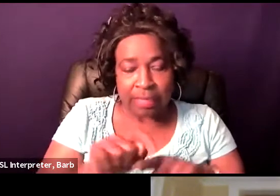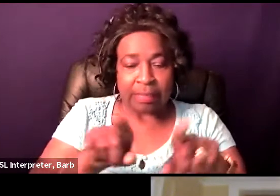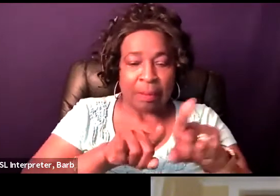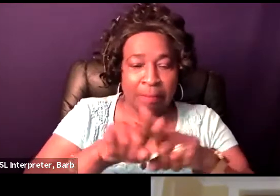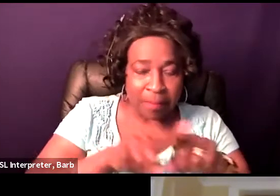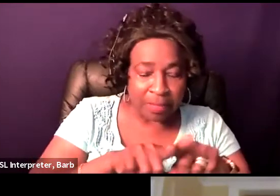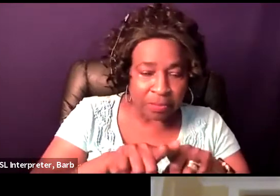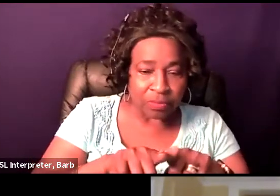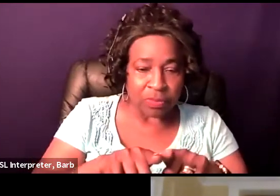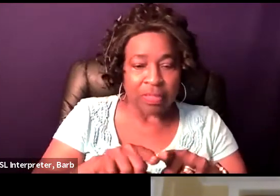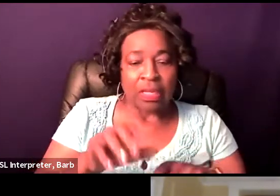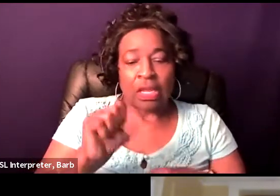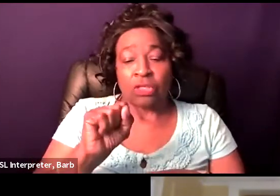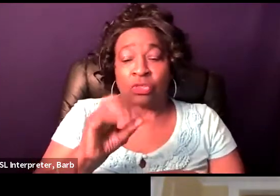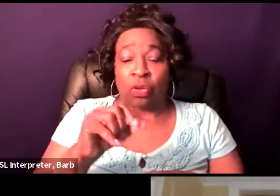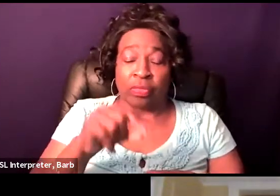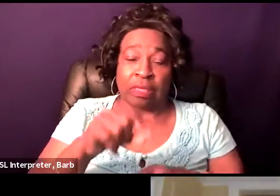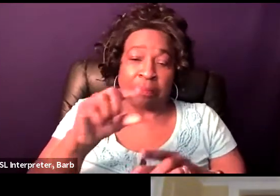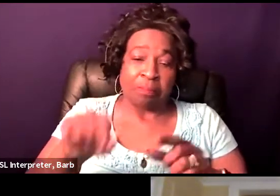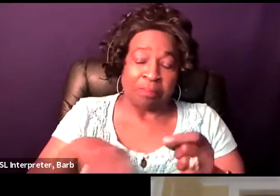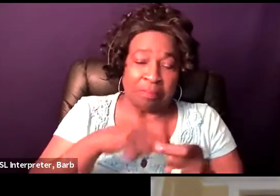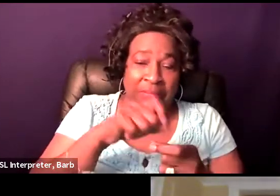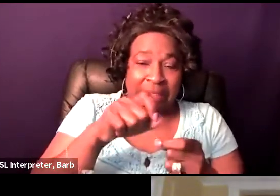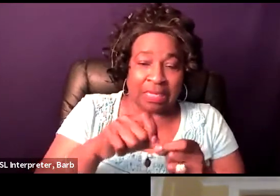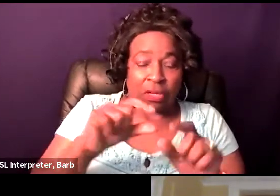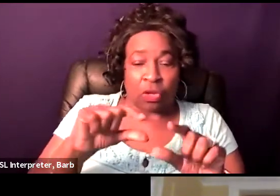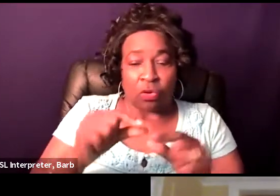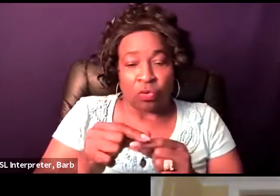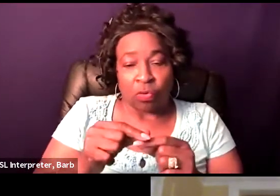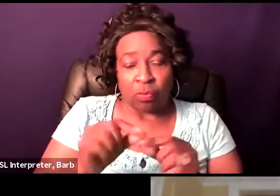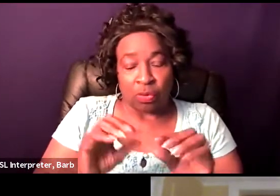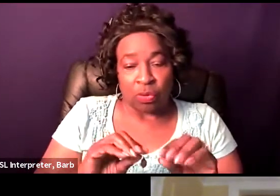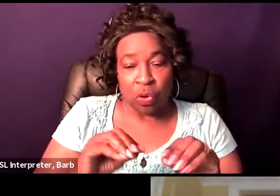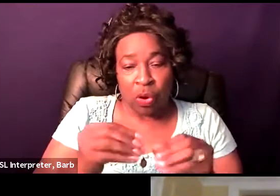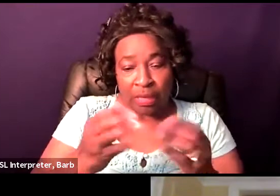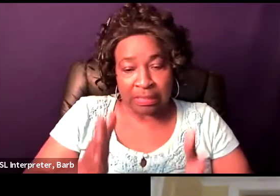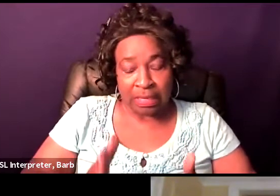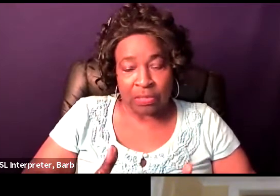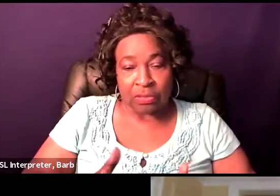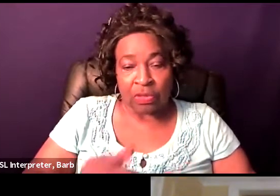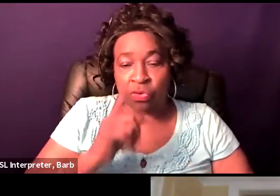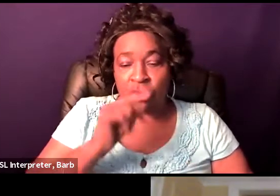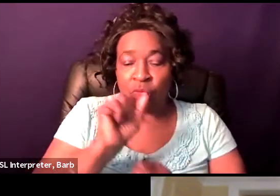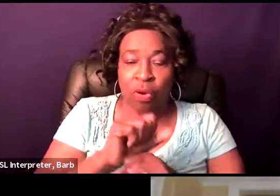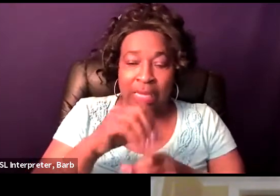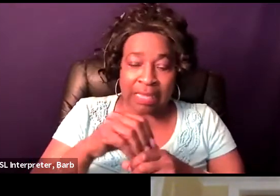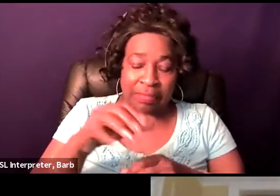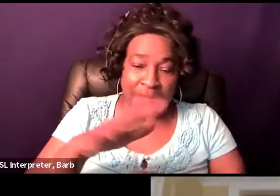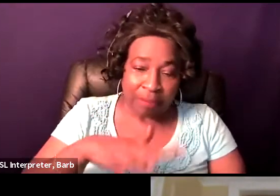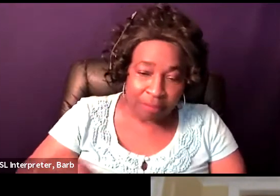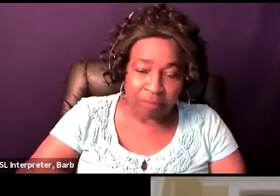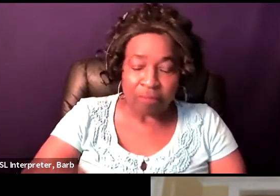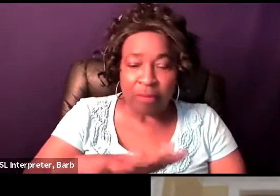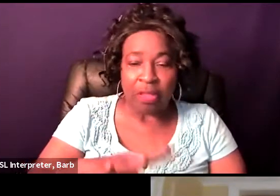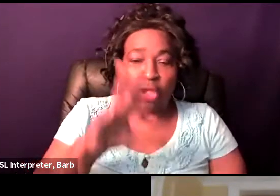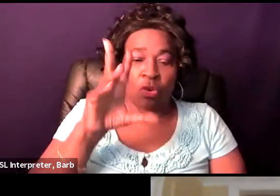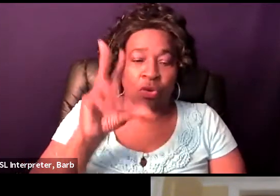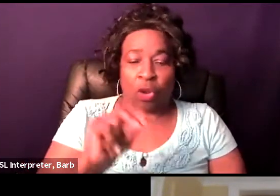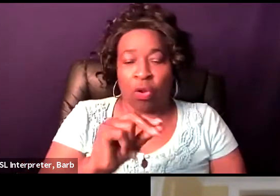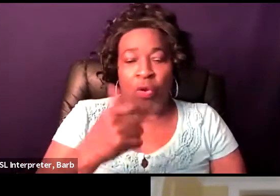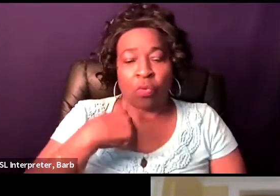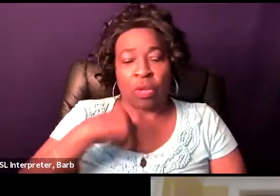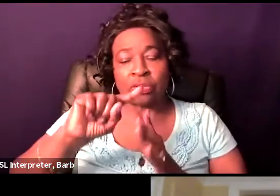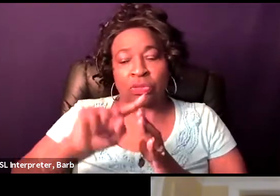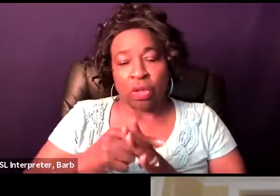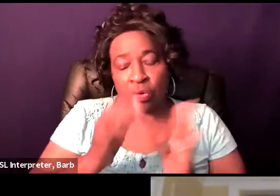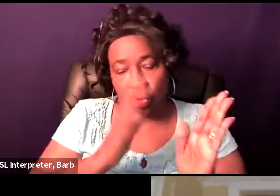cetera. And so this particular group of organizers who work in the field were like, no, we're gonna start organizing the